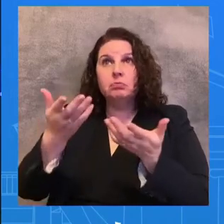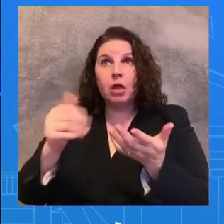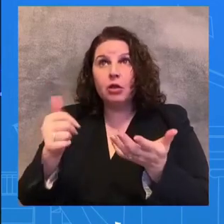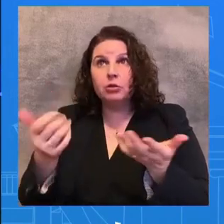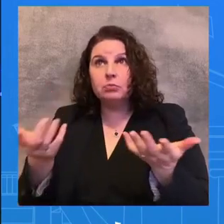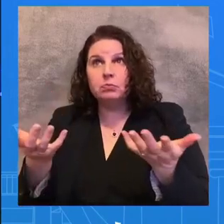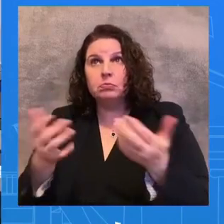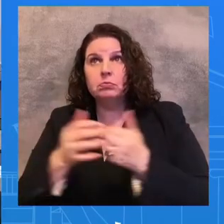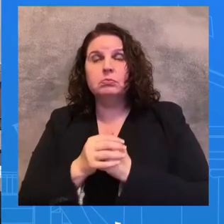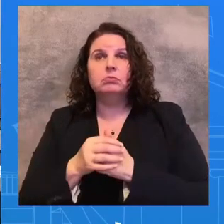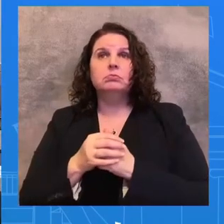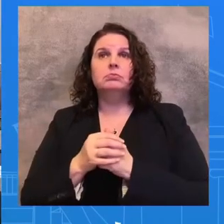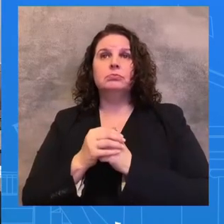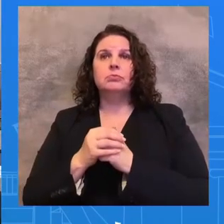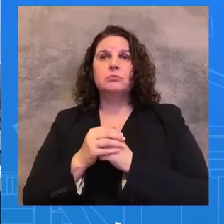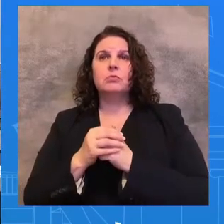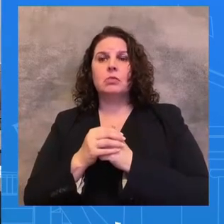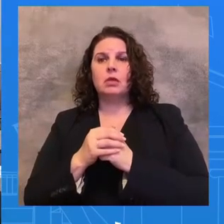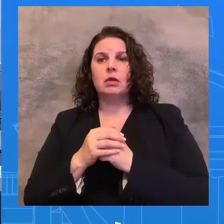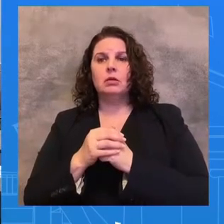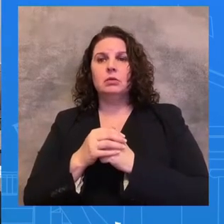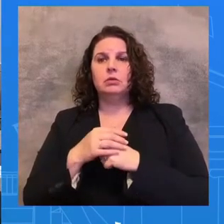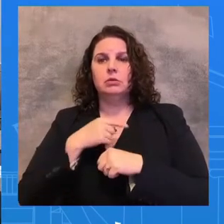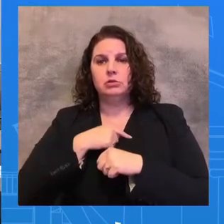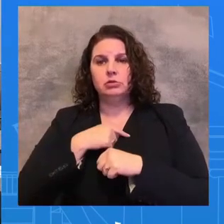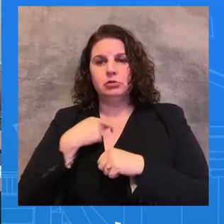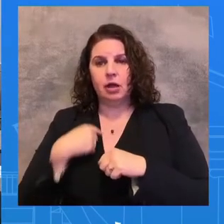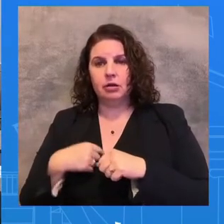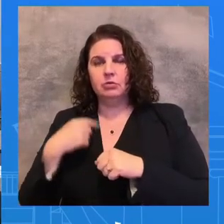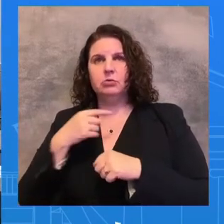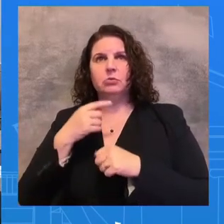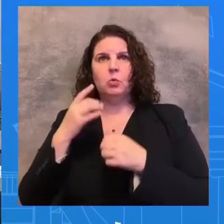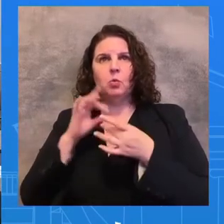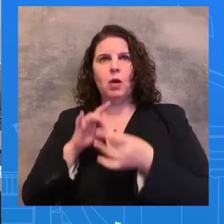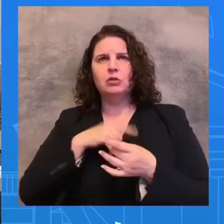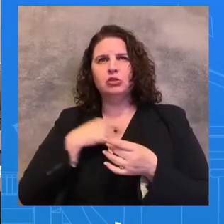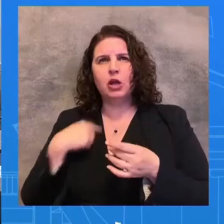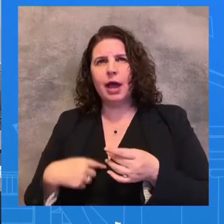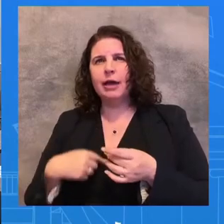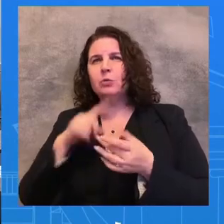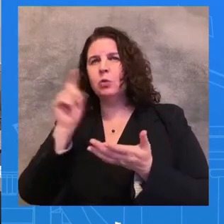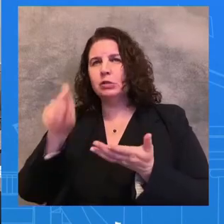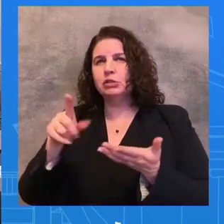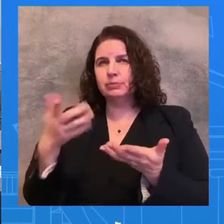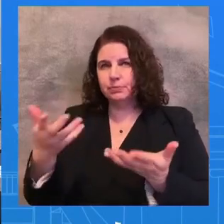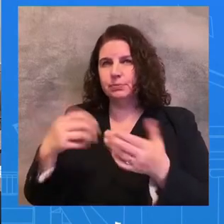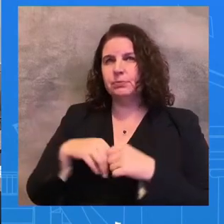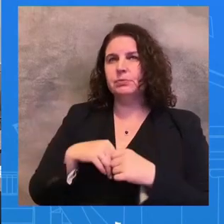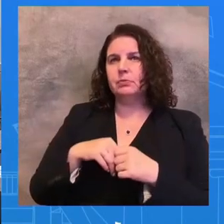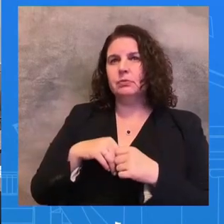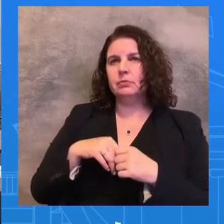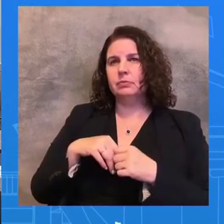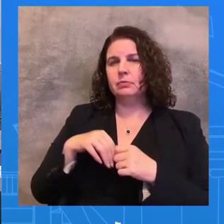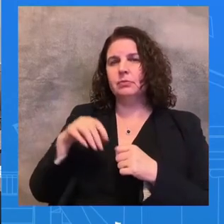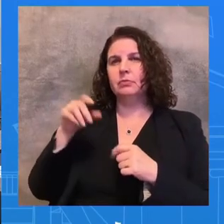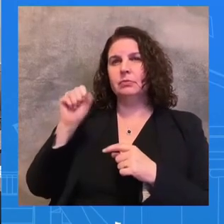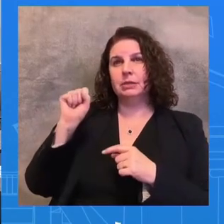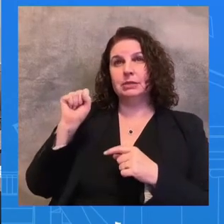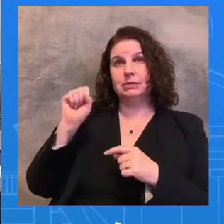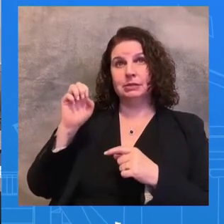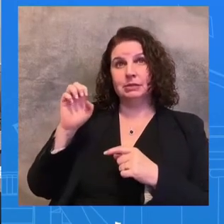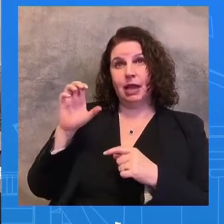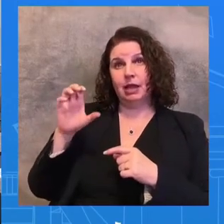Yellen in Europe encouraged European allies to work with the United States to counter China's overcapacity and the